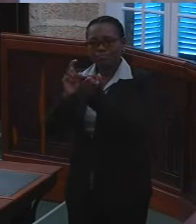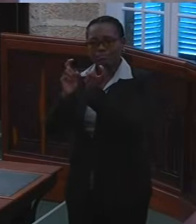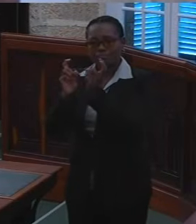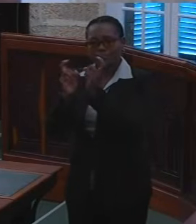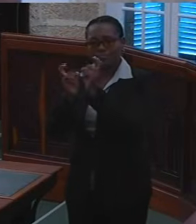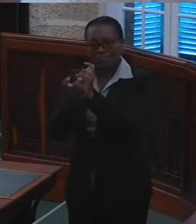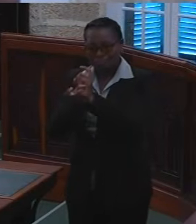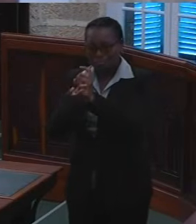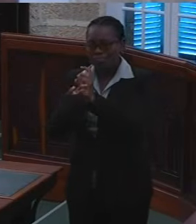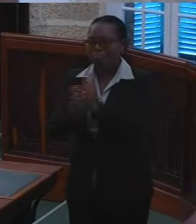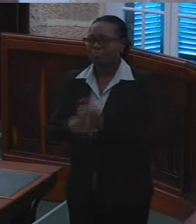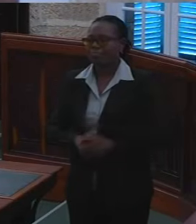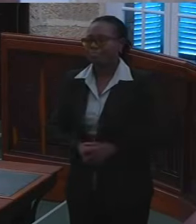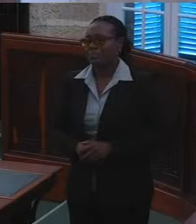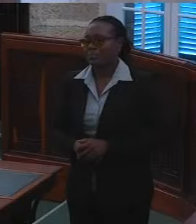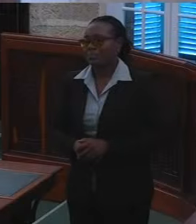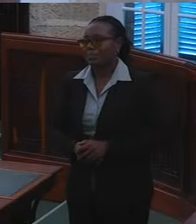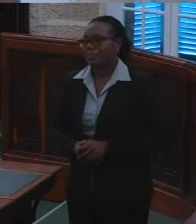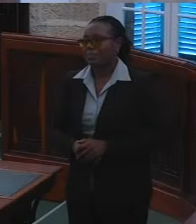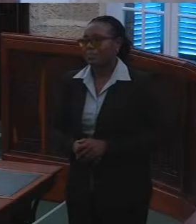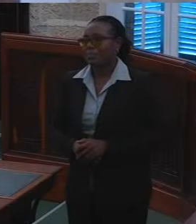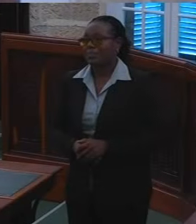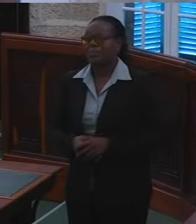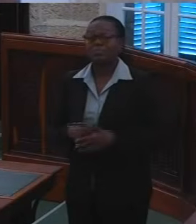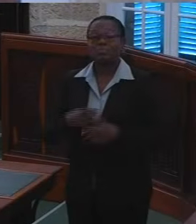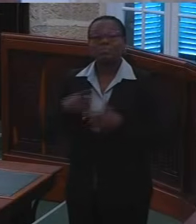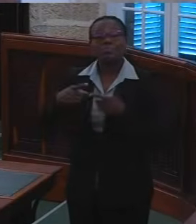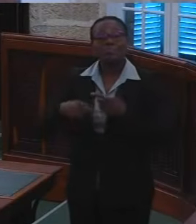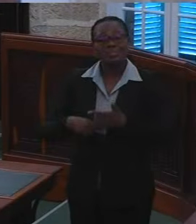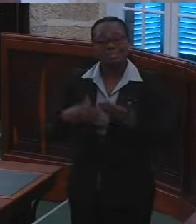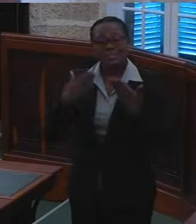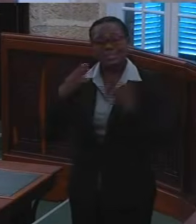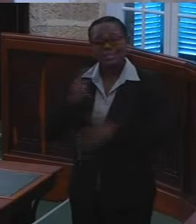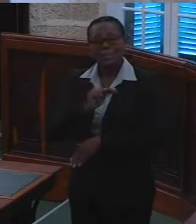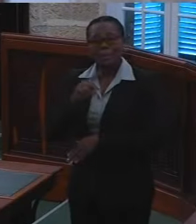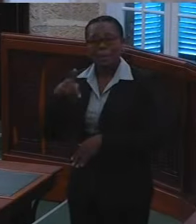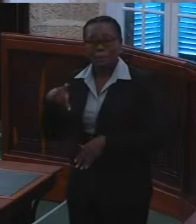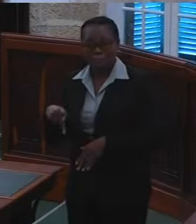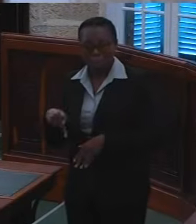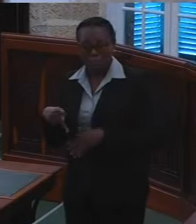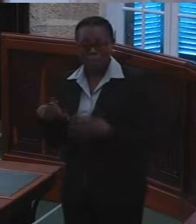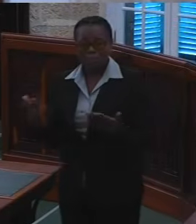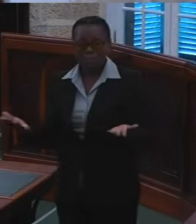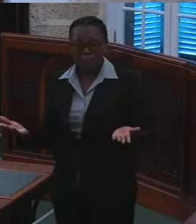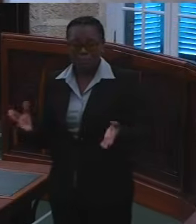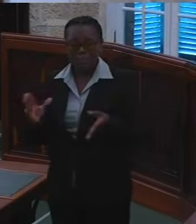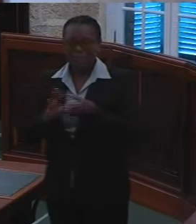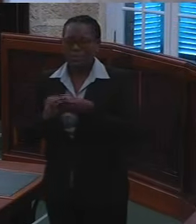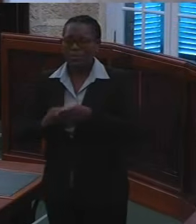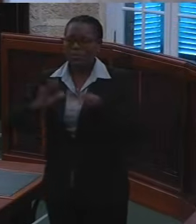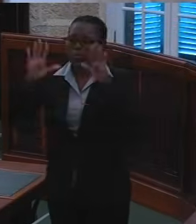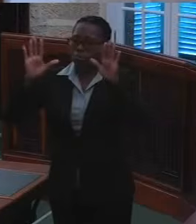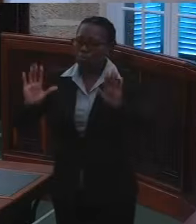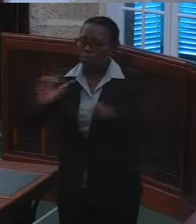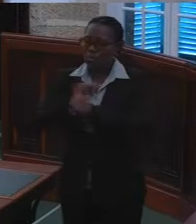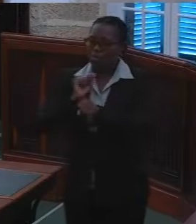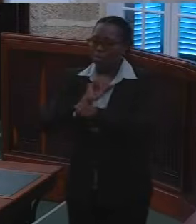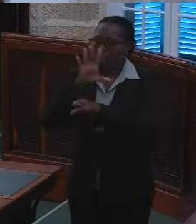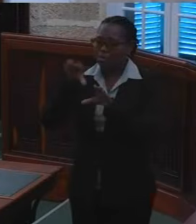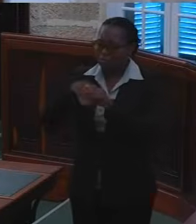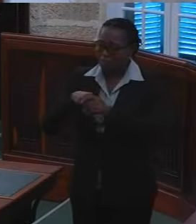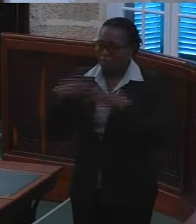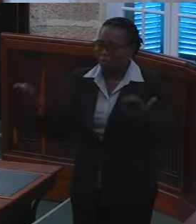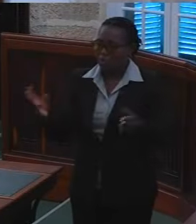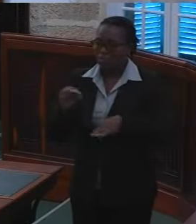ill. Then, thanks to the Member of Parliament, who was done, I must say, a tremendous job in this ministry. And I